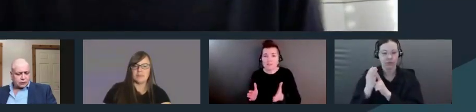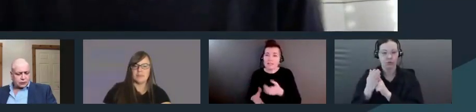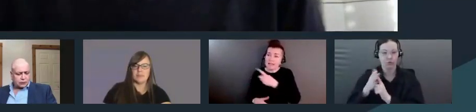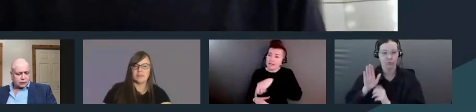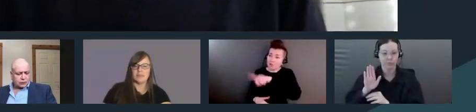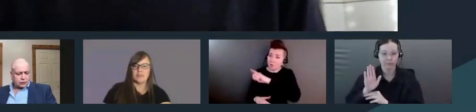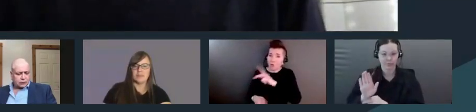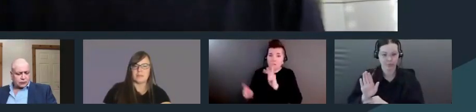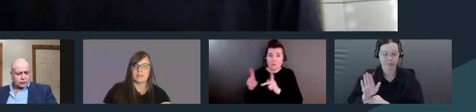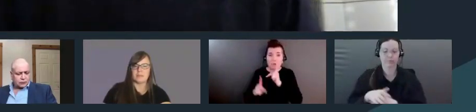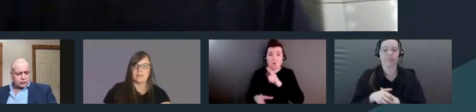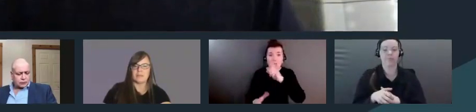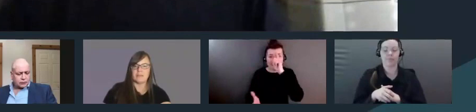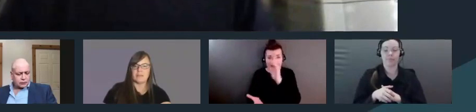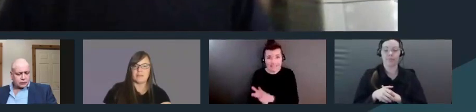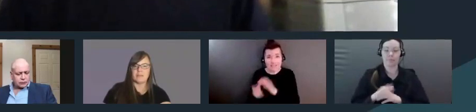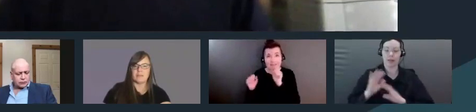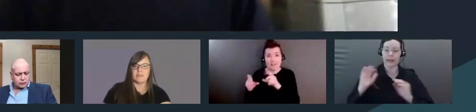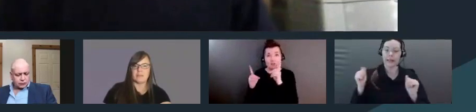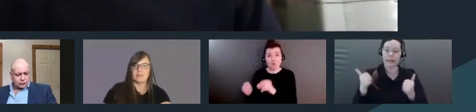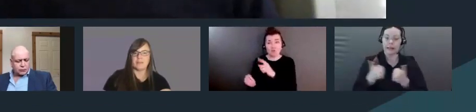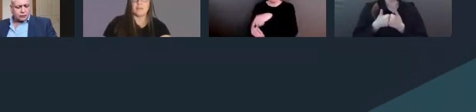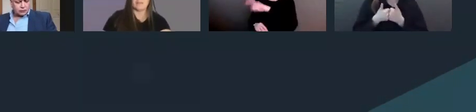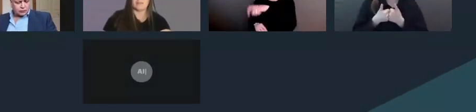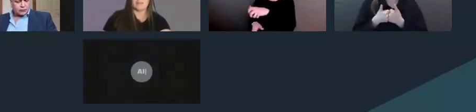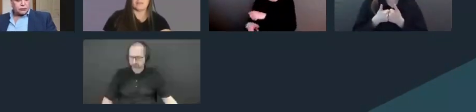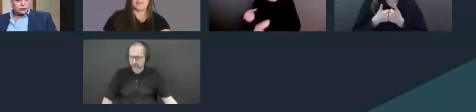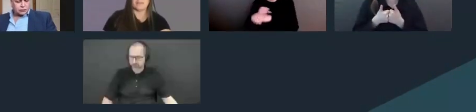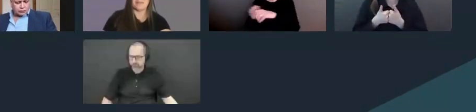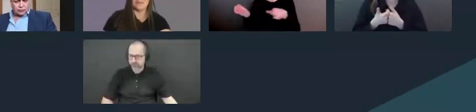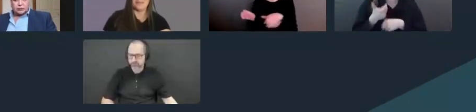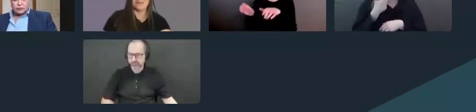are willing to act on it. Pianik.